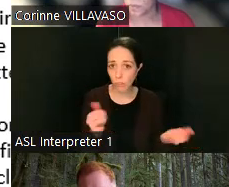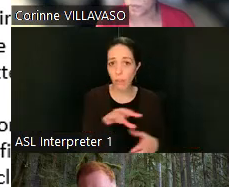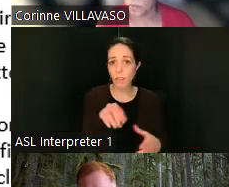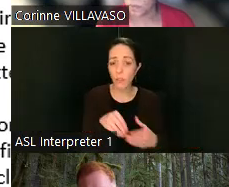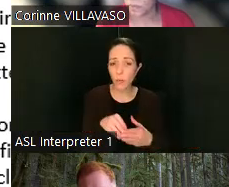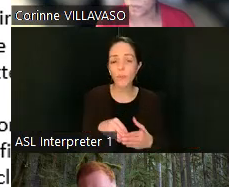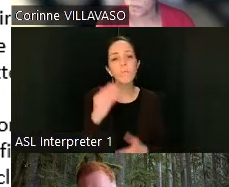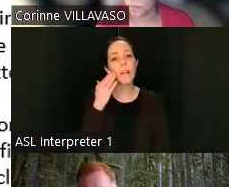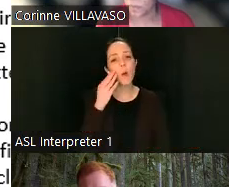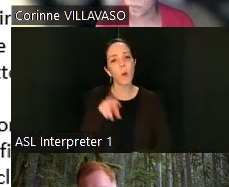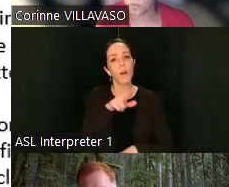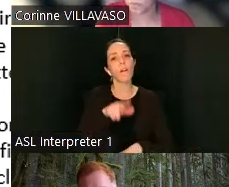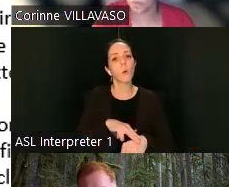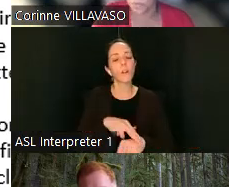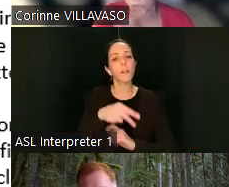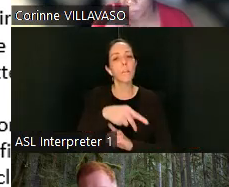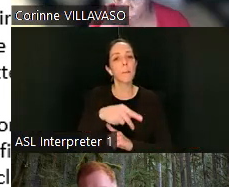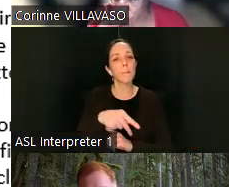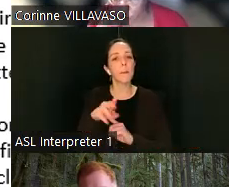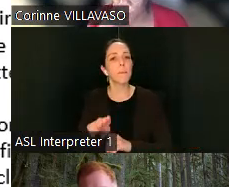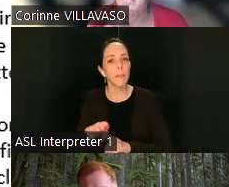least PPB, but beyond that,